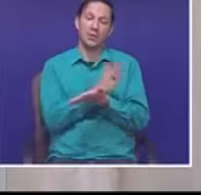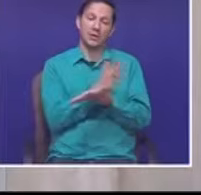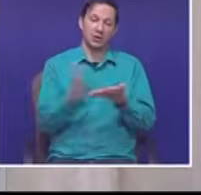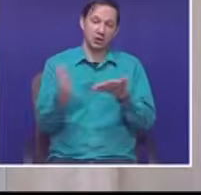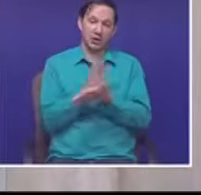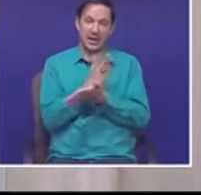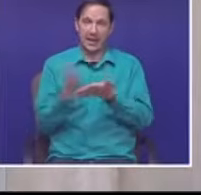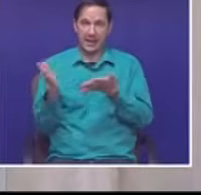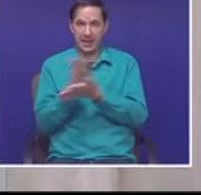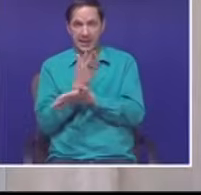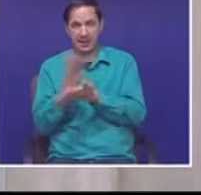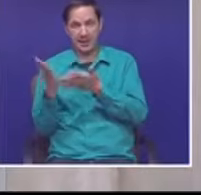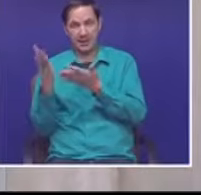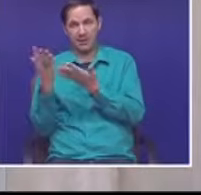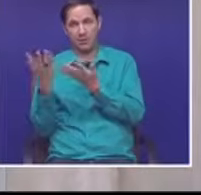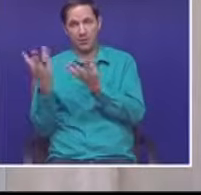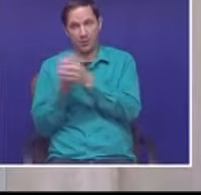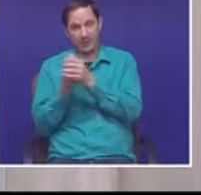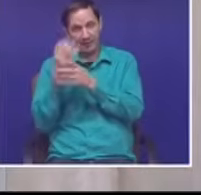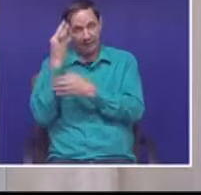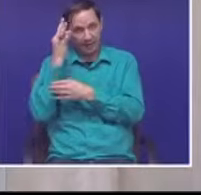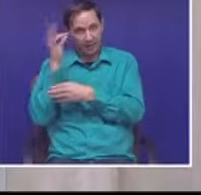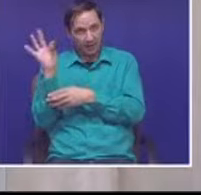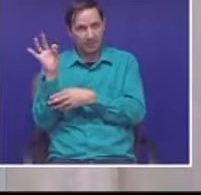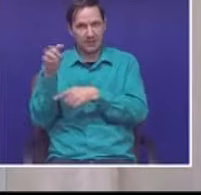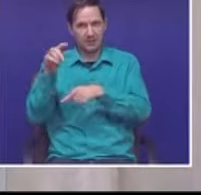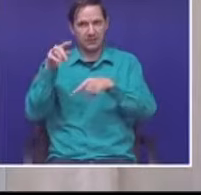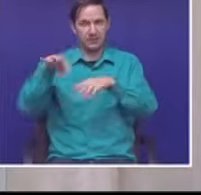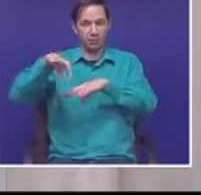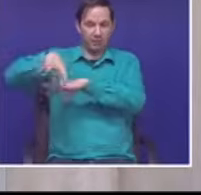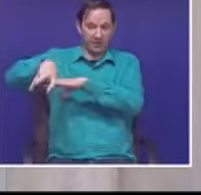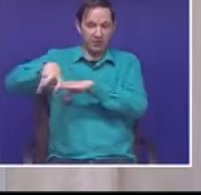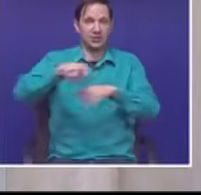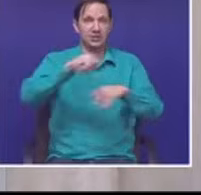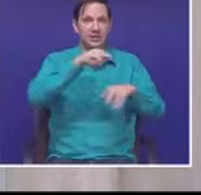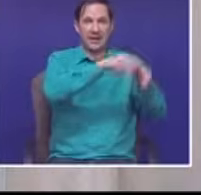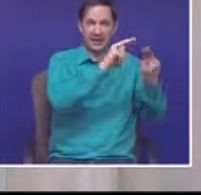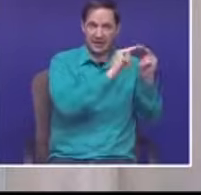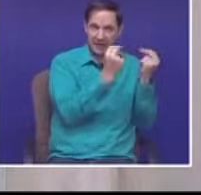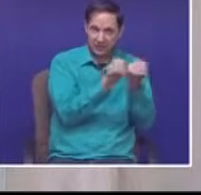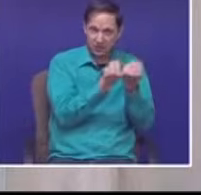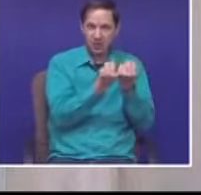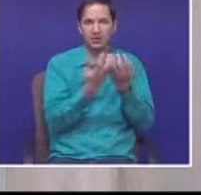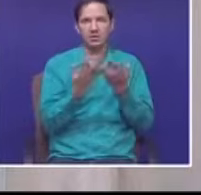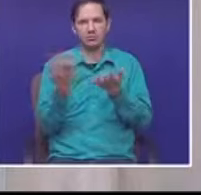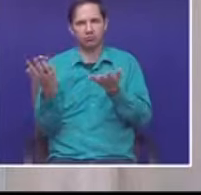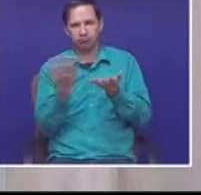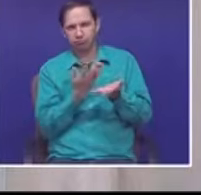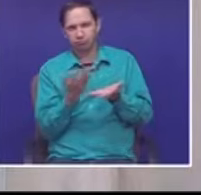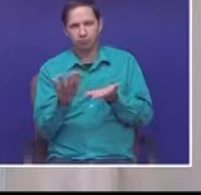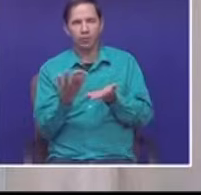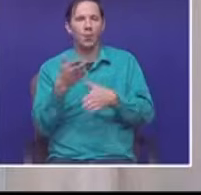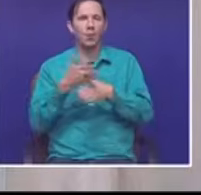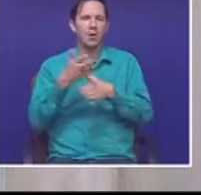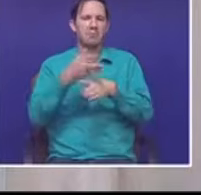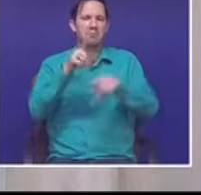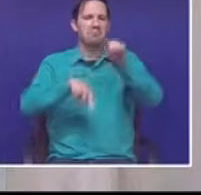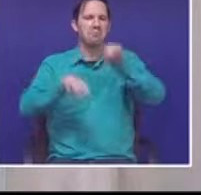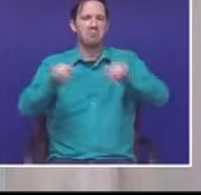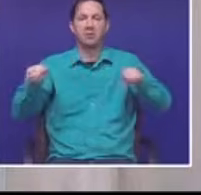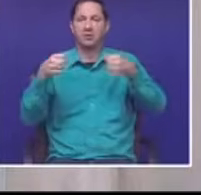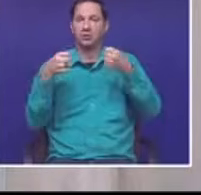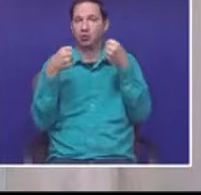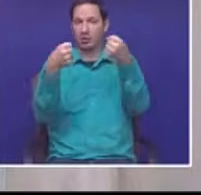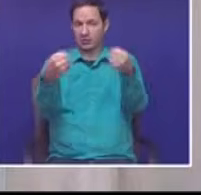function. Implementation takes place at a provincial level, working across education and transport authorities, while